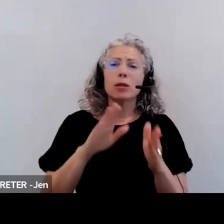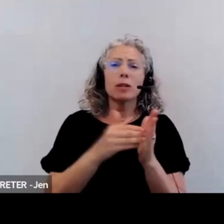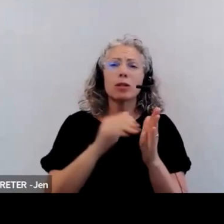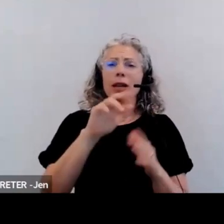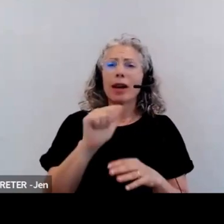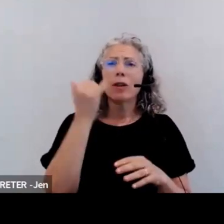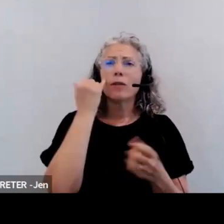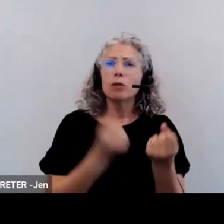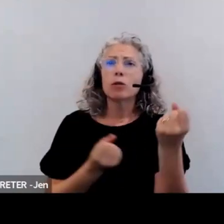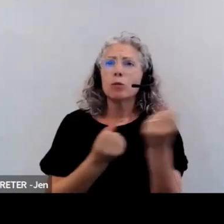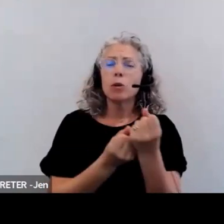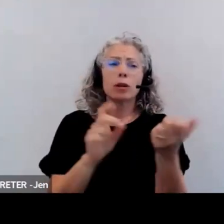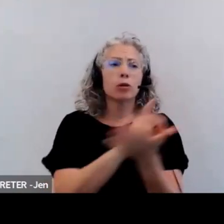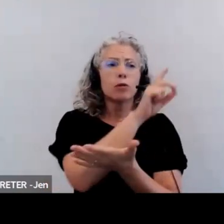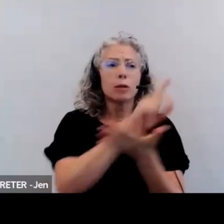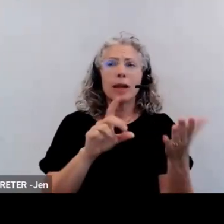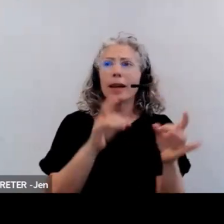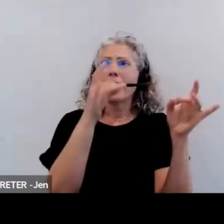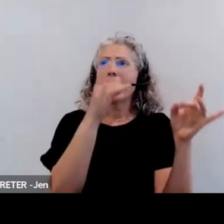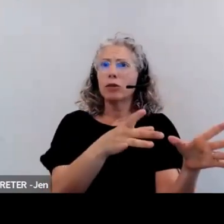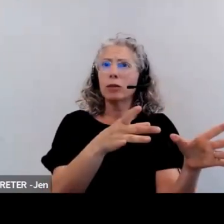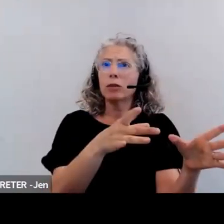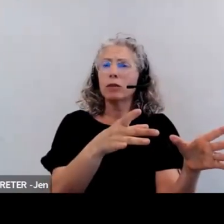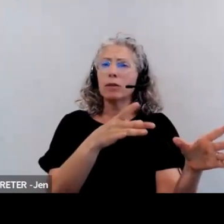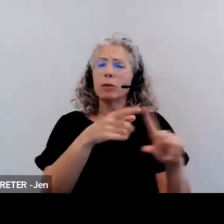are supporting discrimination and hatred by staff.